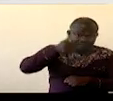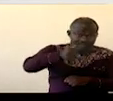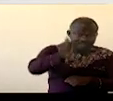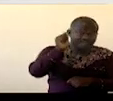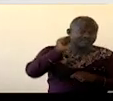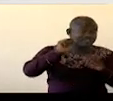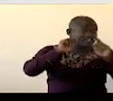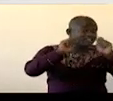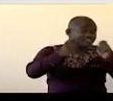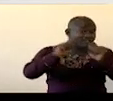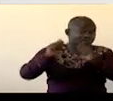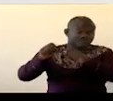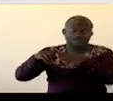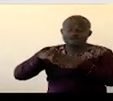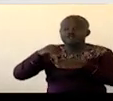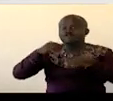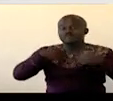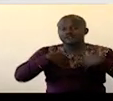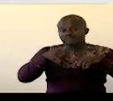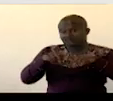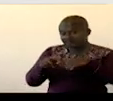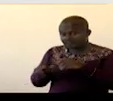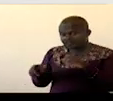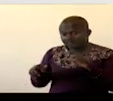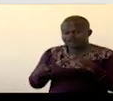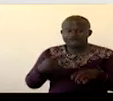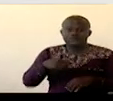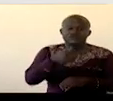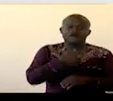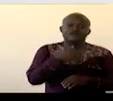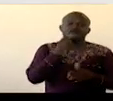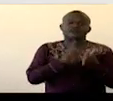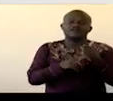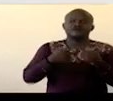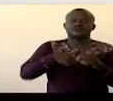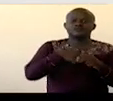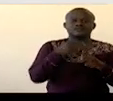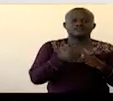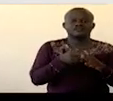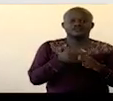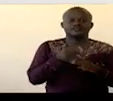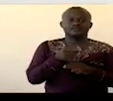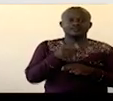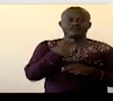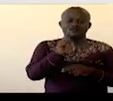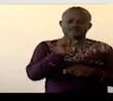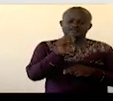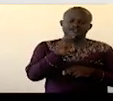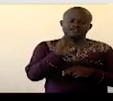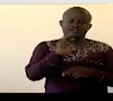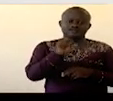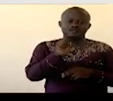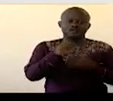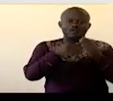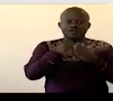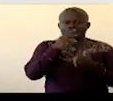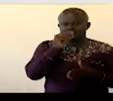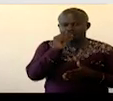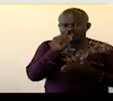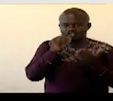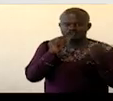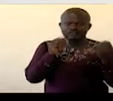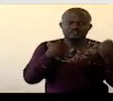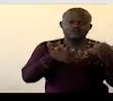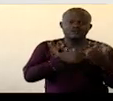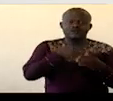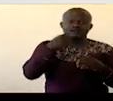types of biodiversity? We have what we call diversity of species. We